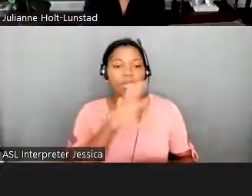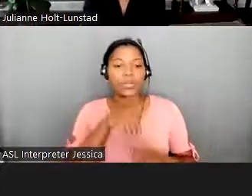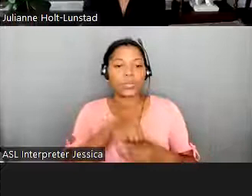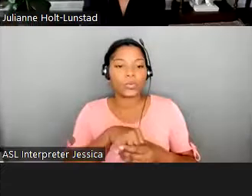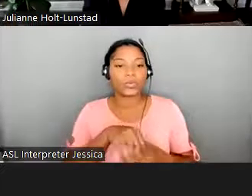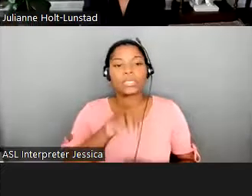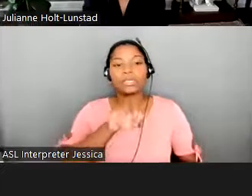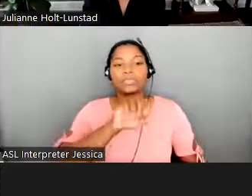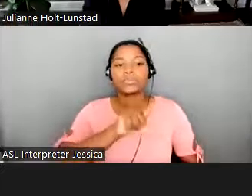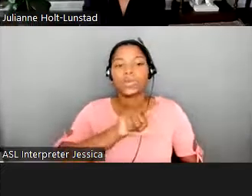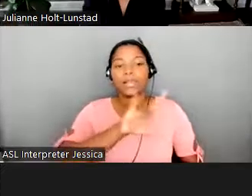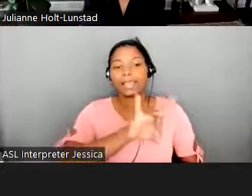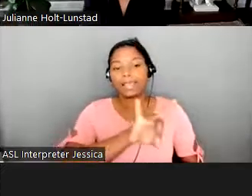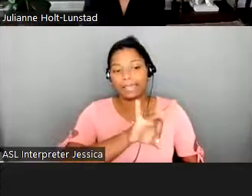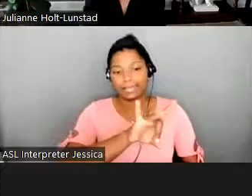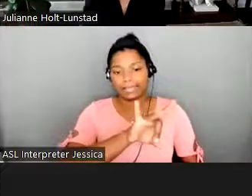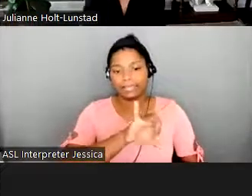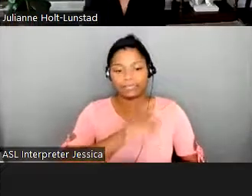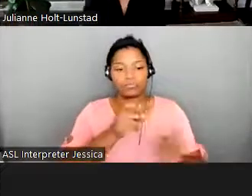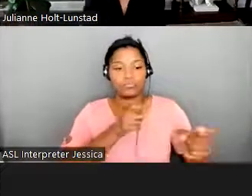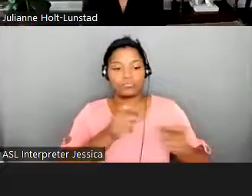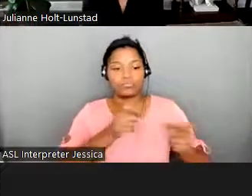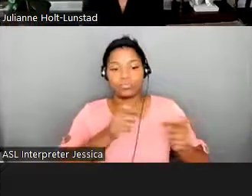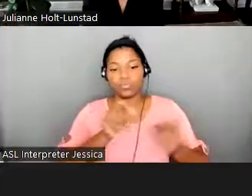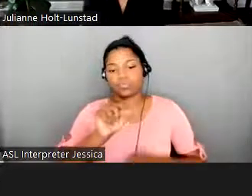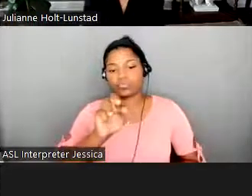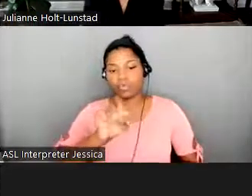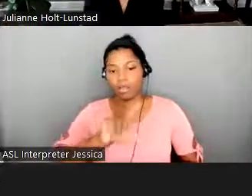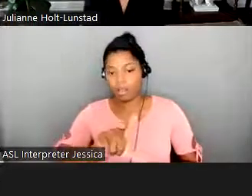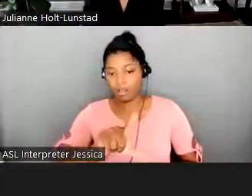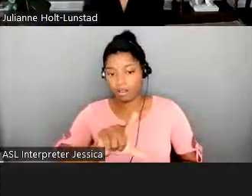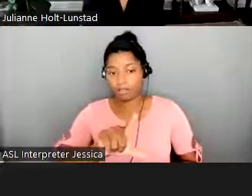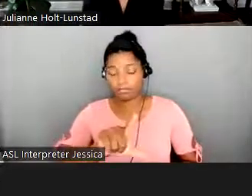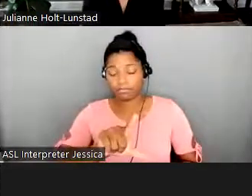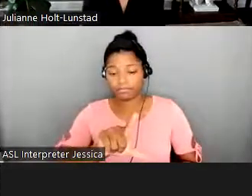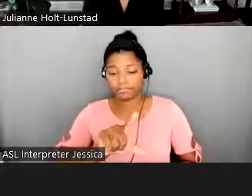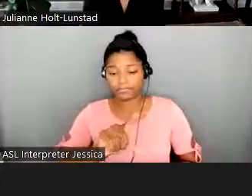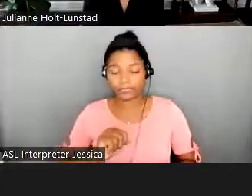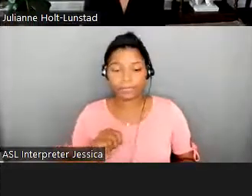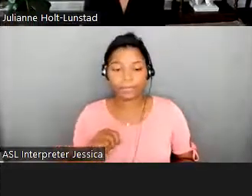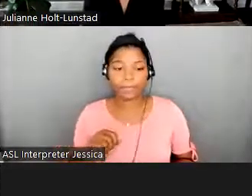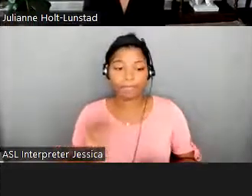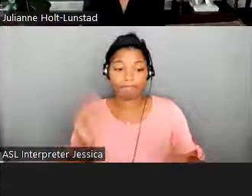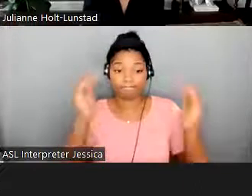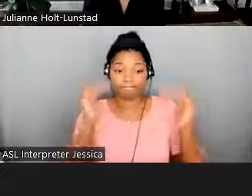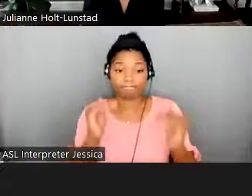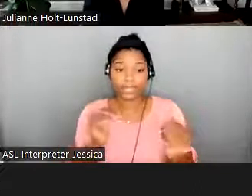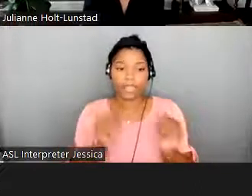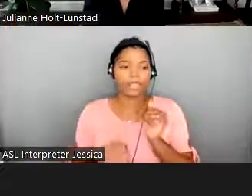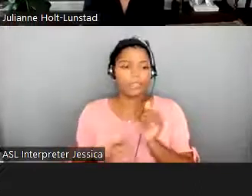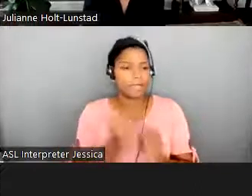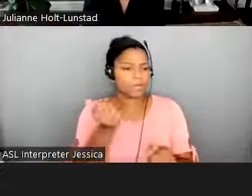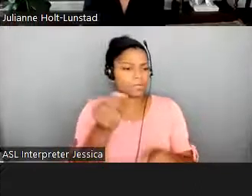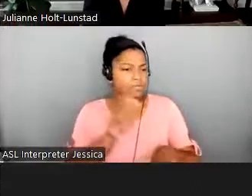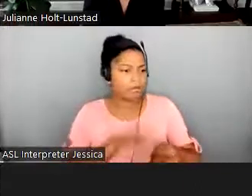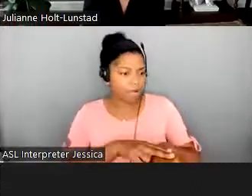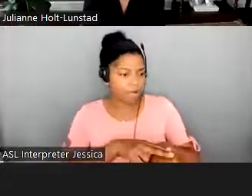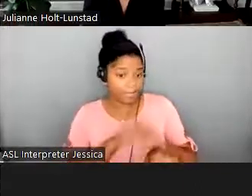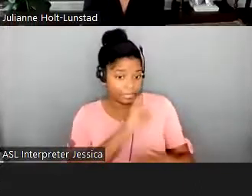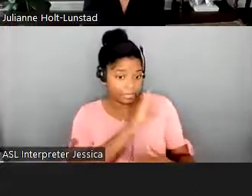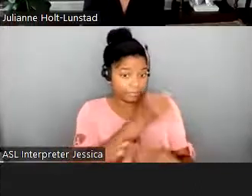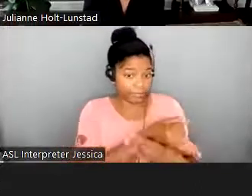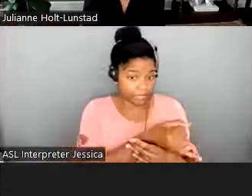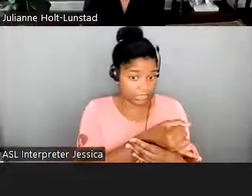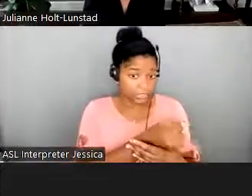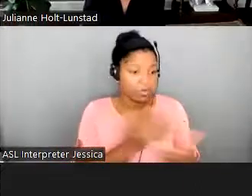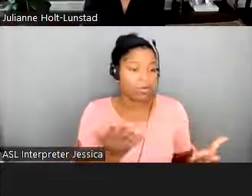28 randomized controlled trials. And the most common of these psychological